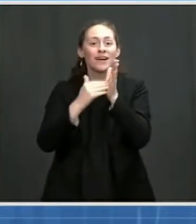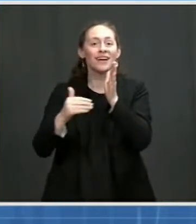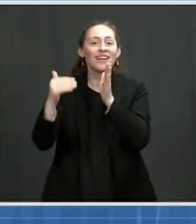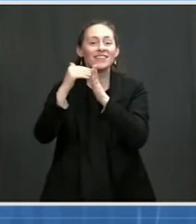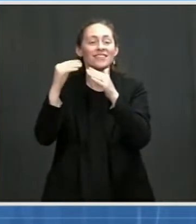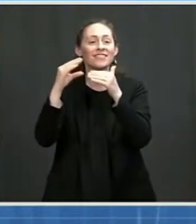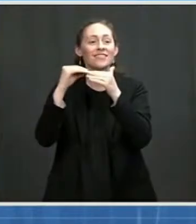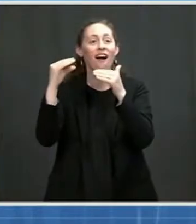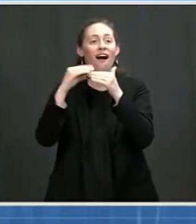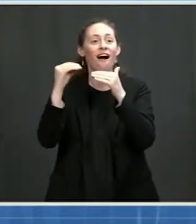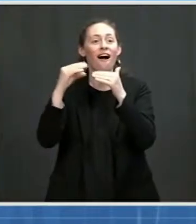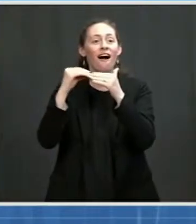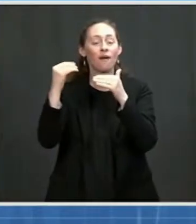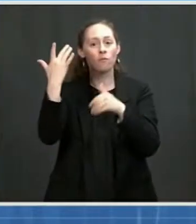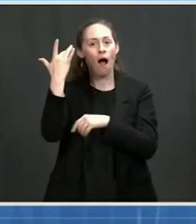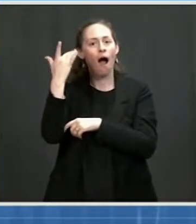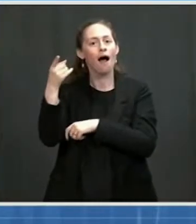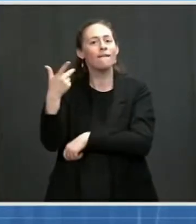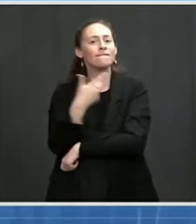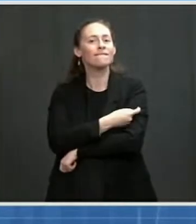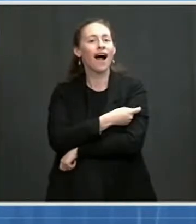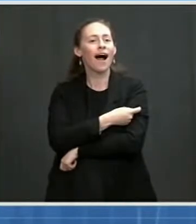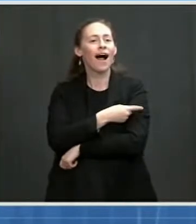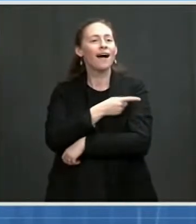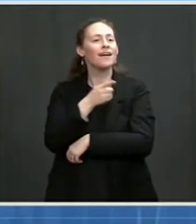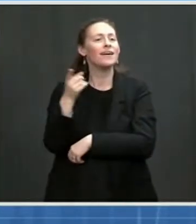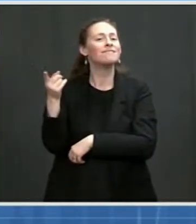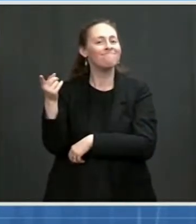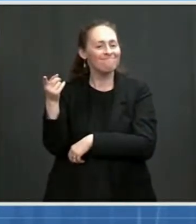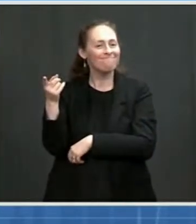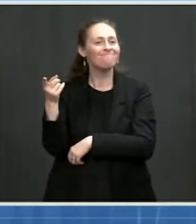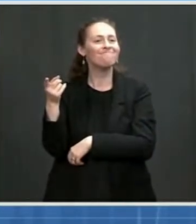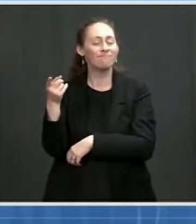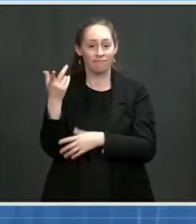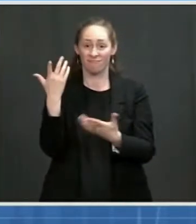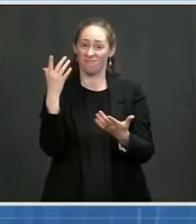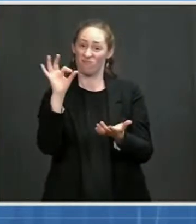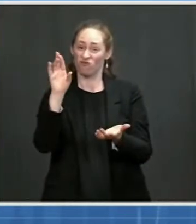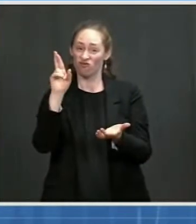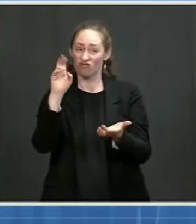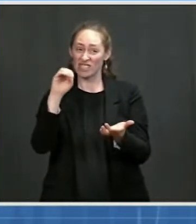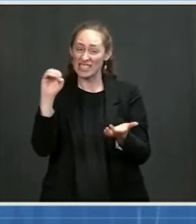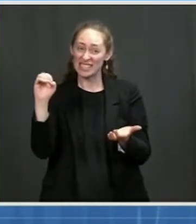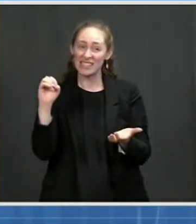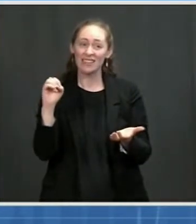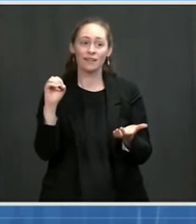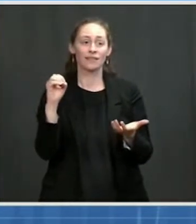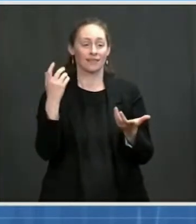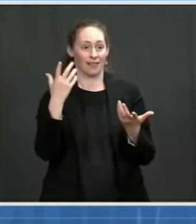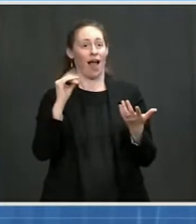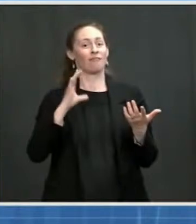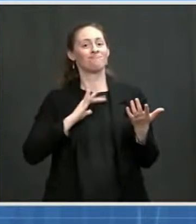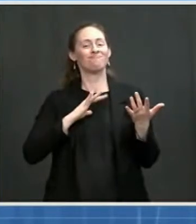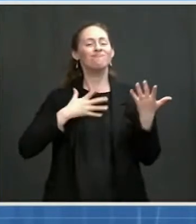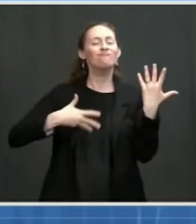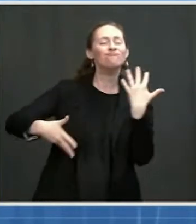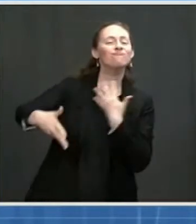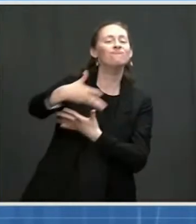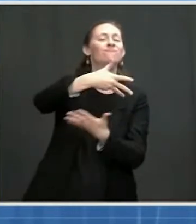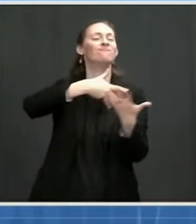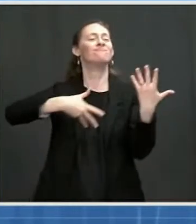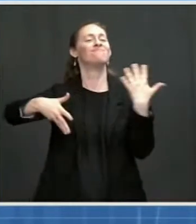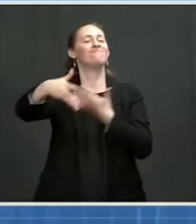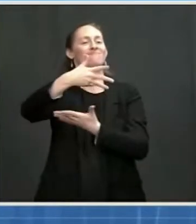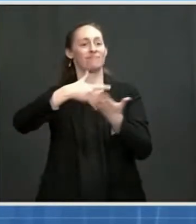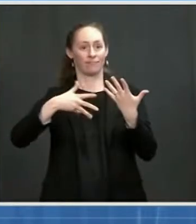Vaccines, patriotic, free, good for your social life, and a chance to win.